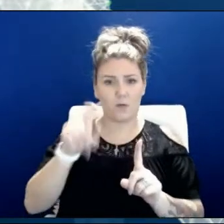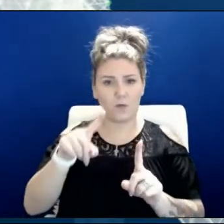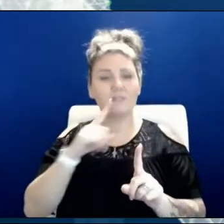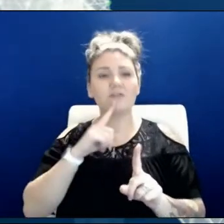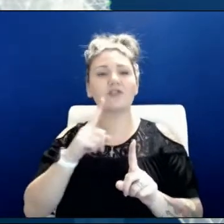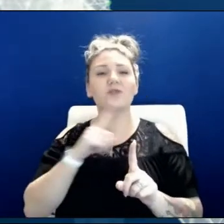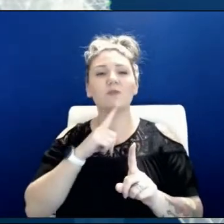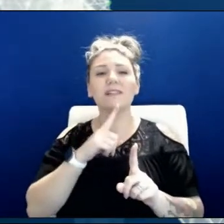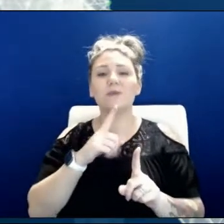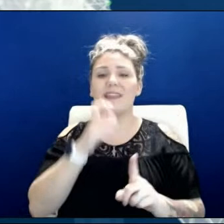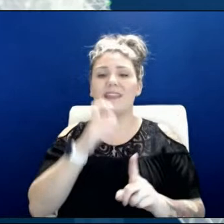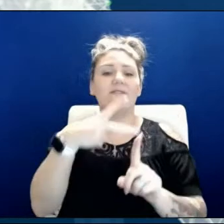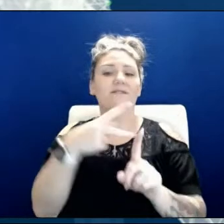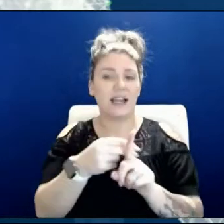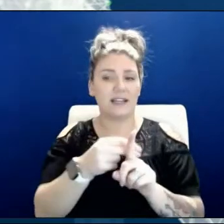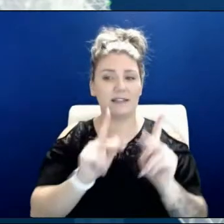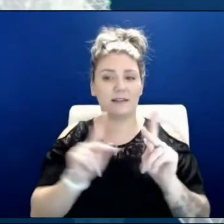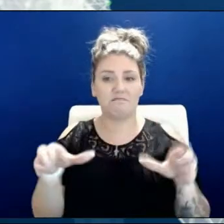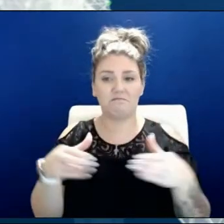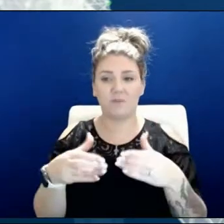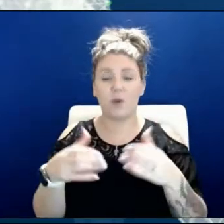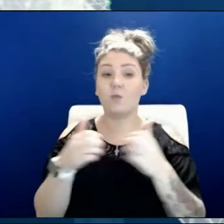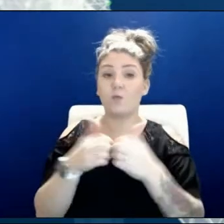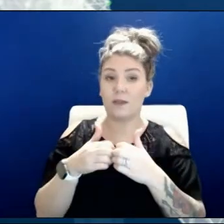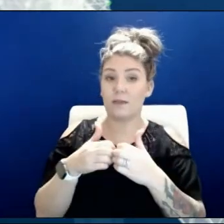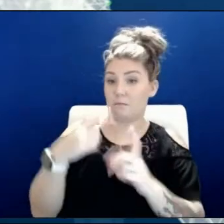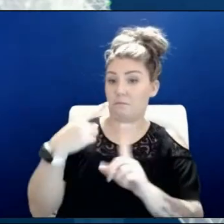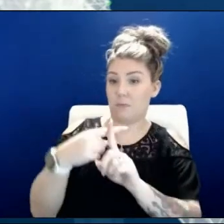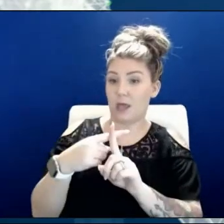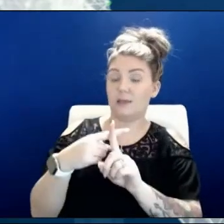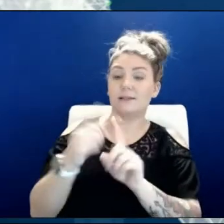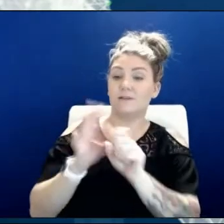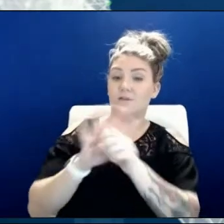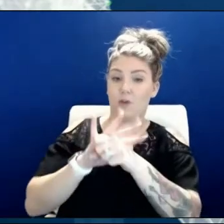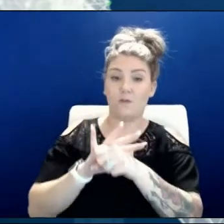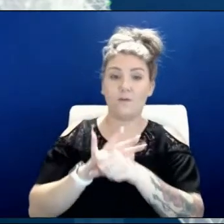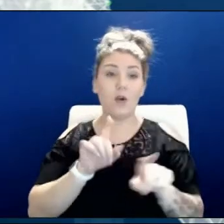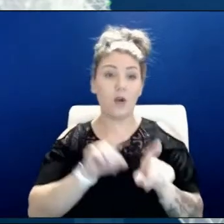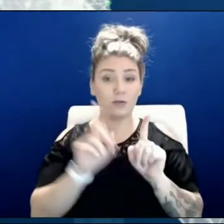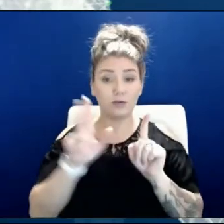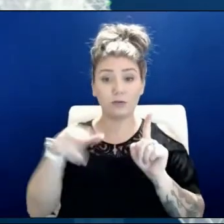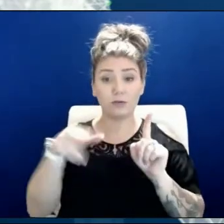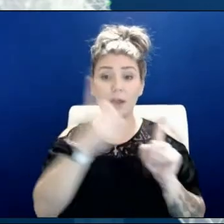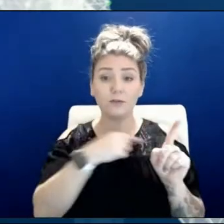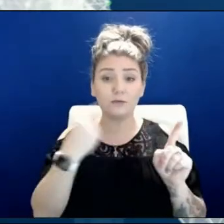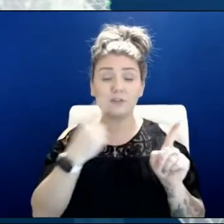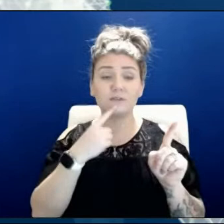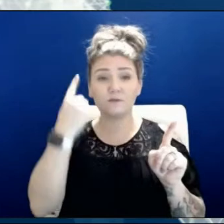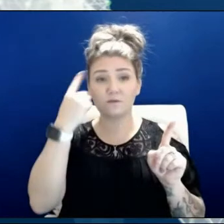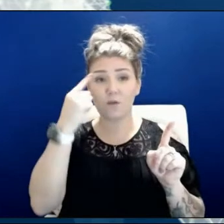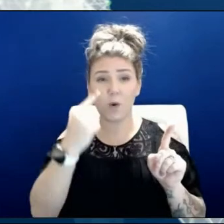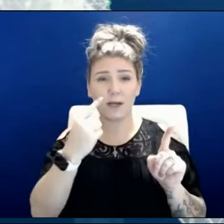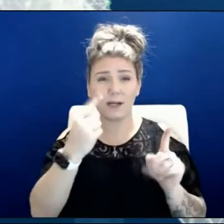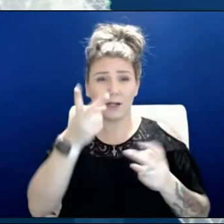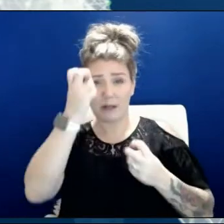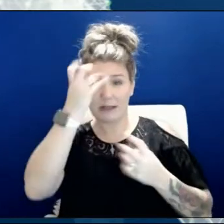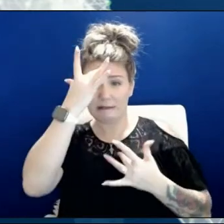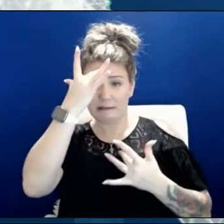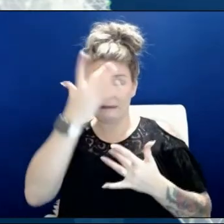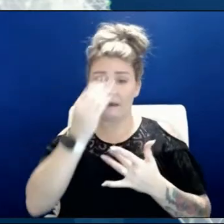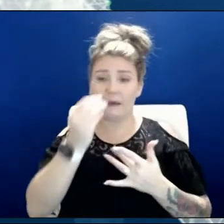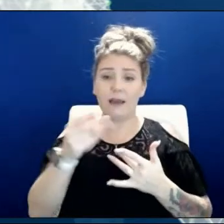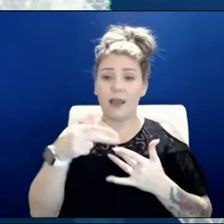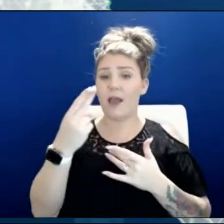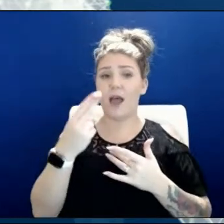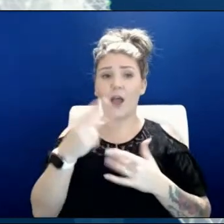population, with a laboratory-confirmed case of COVID. They were also at high risk for disease progression, or in other words, at high risk for